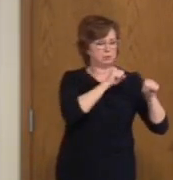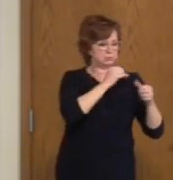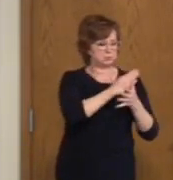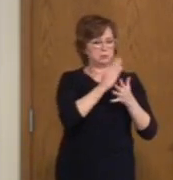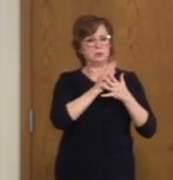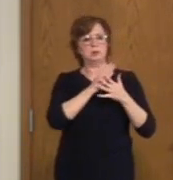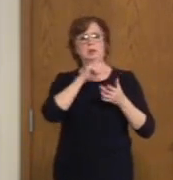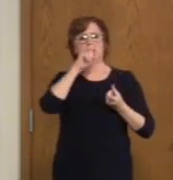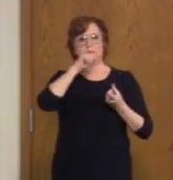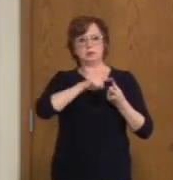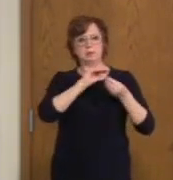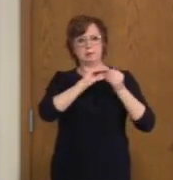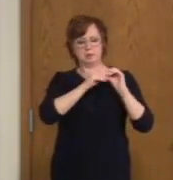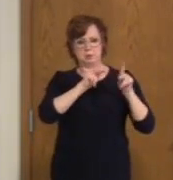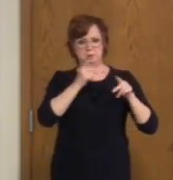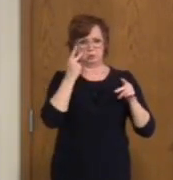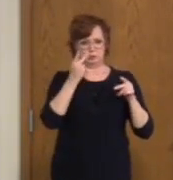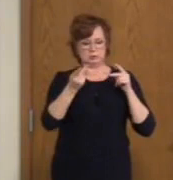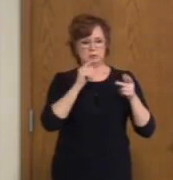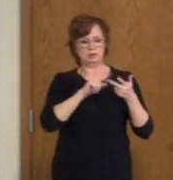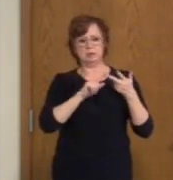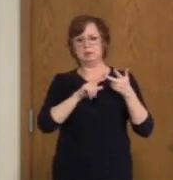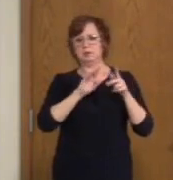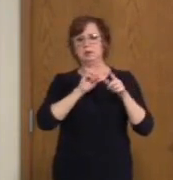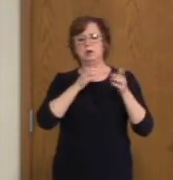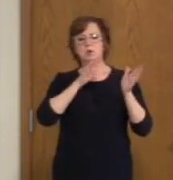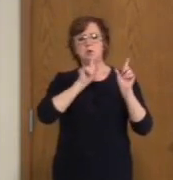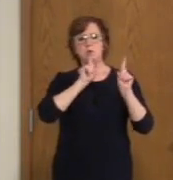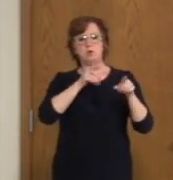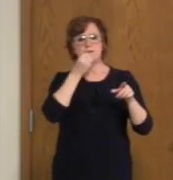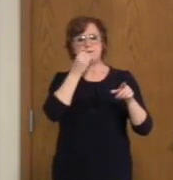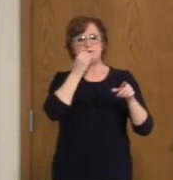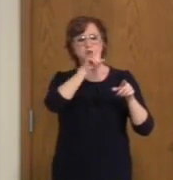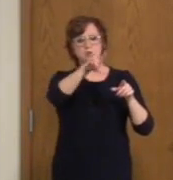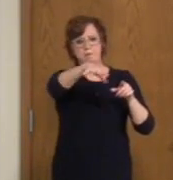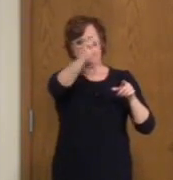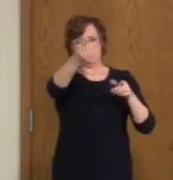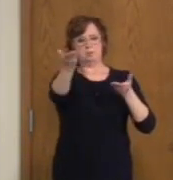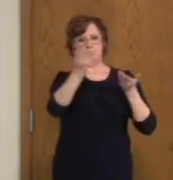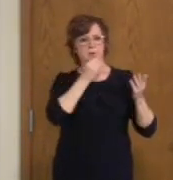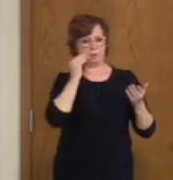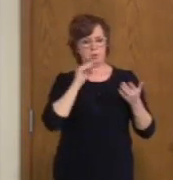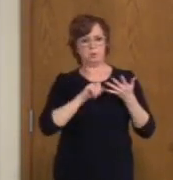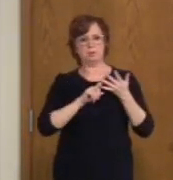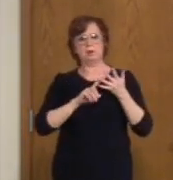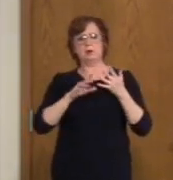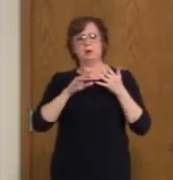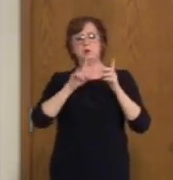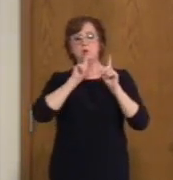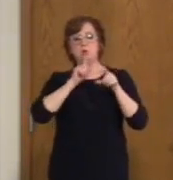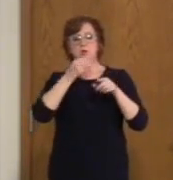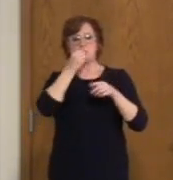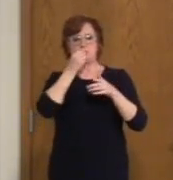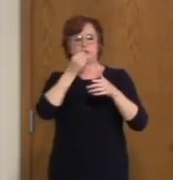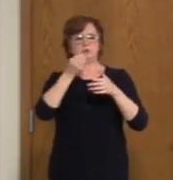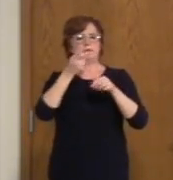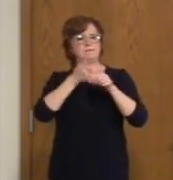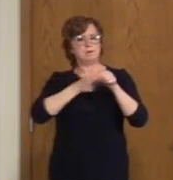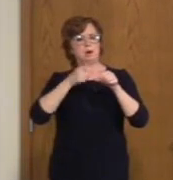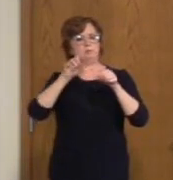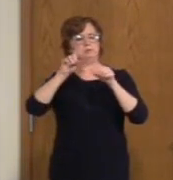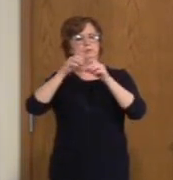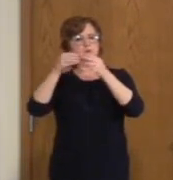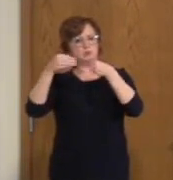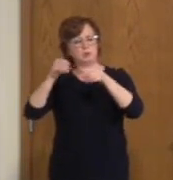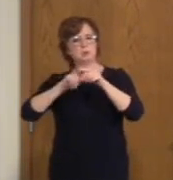household. Take out. You can't dine in. Curbside pickup as much as possible. And minimize your